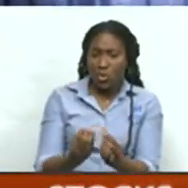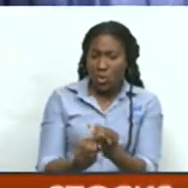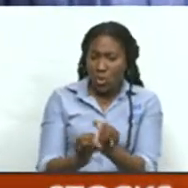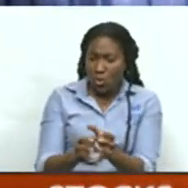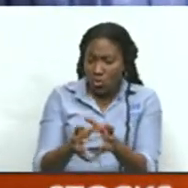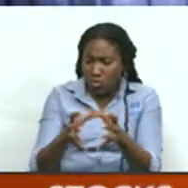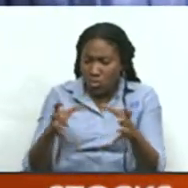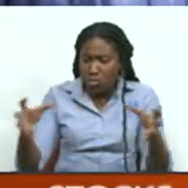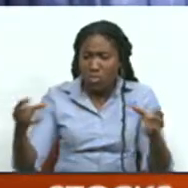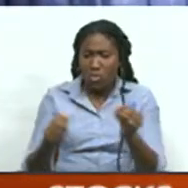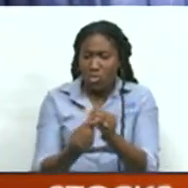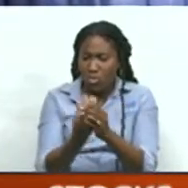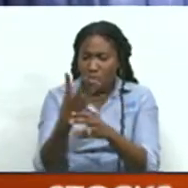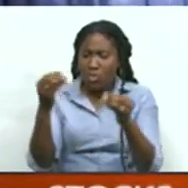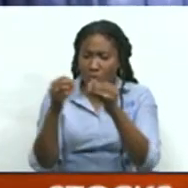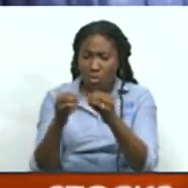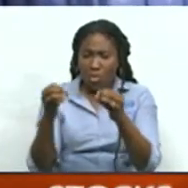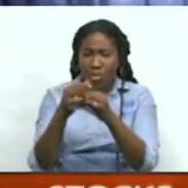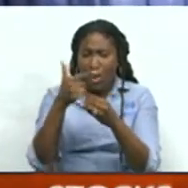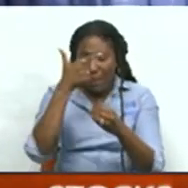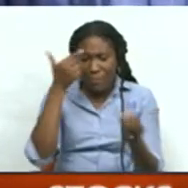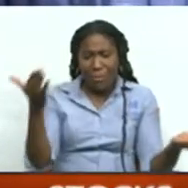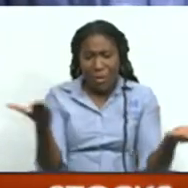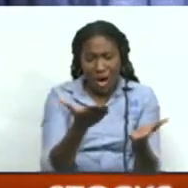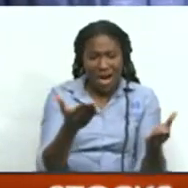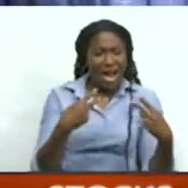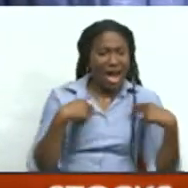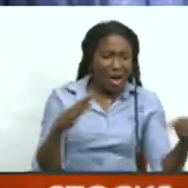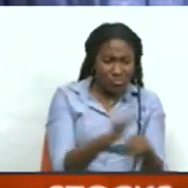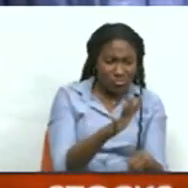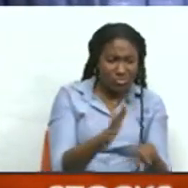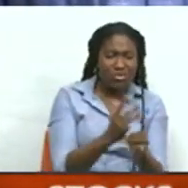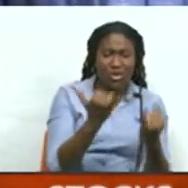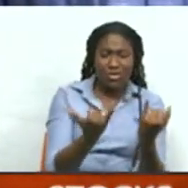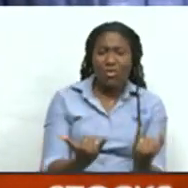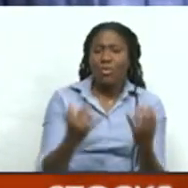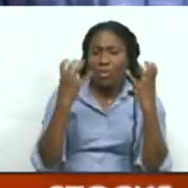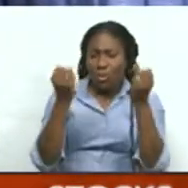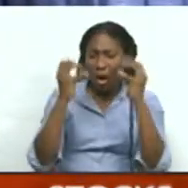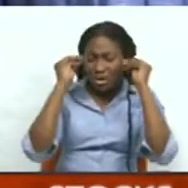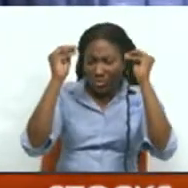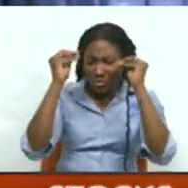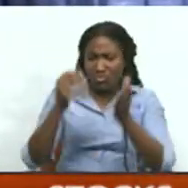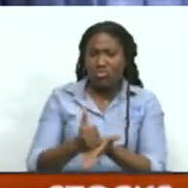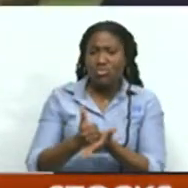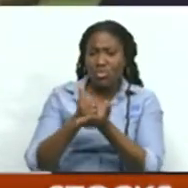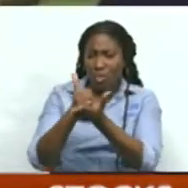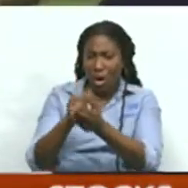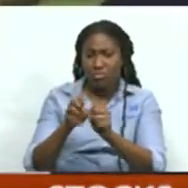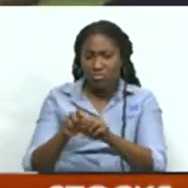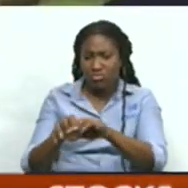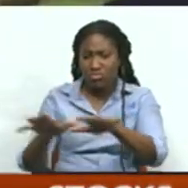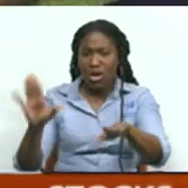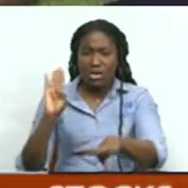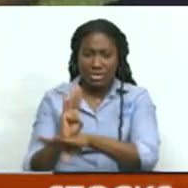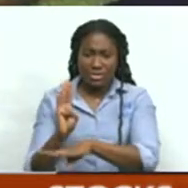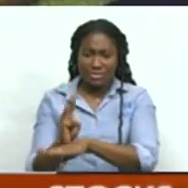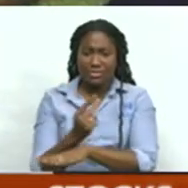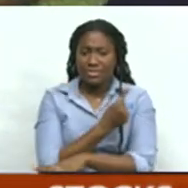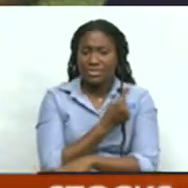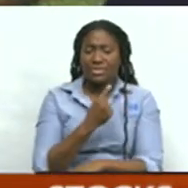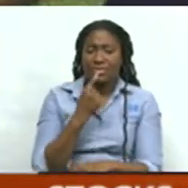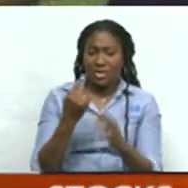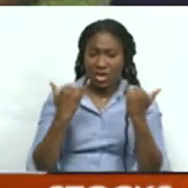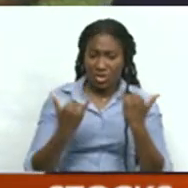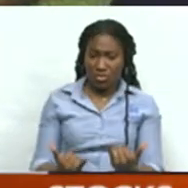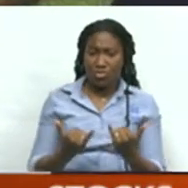current land space and is seeking the assistance of the Ministry of Trade and Industry. Our current capacity does not, our current